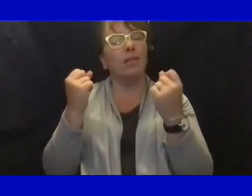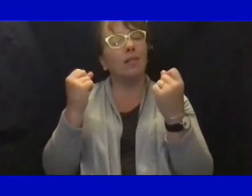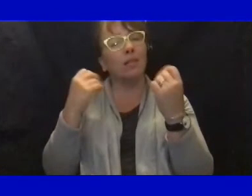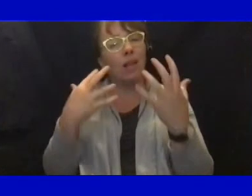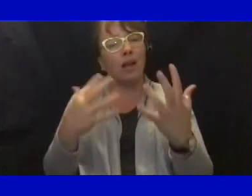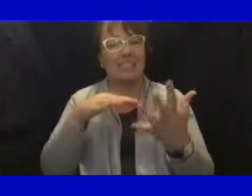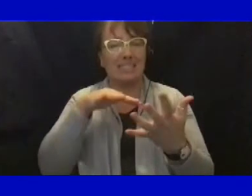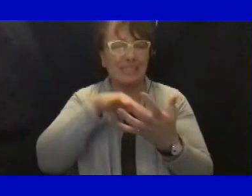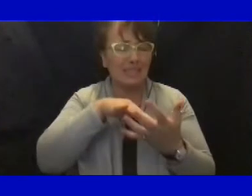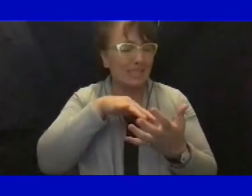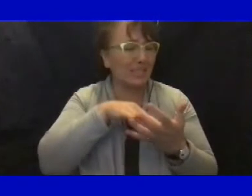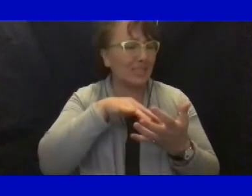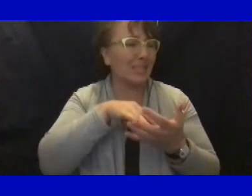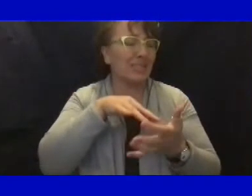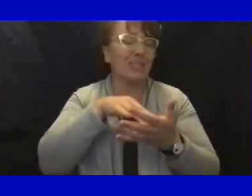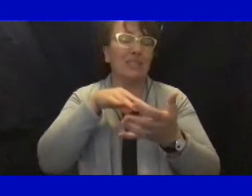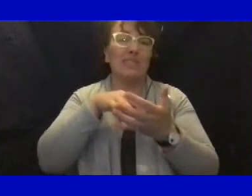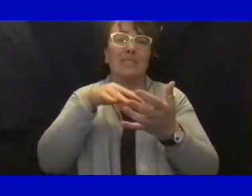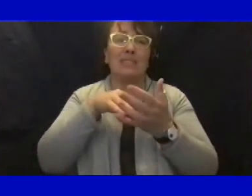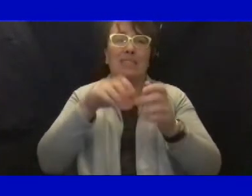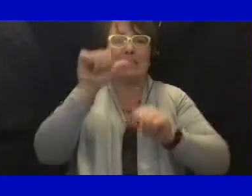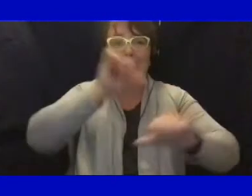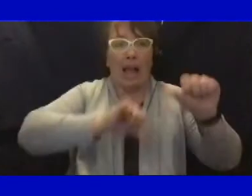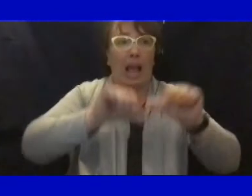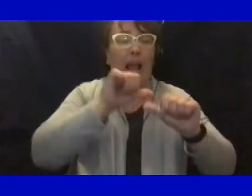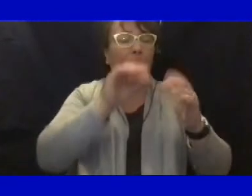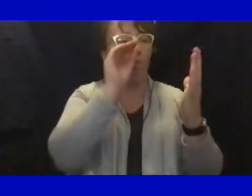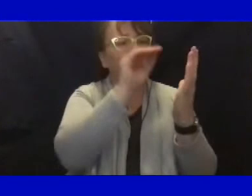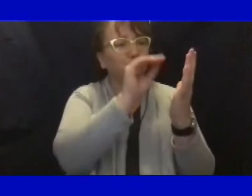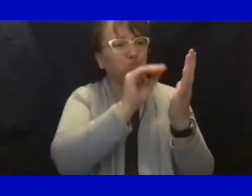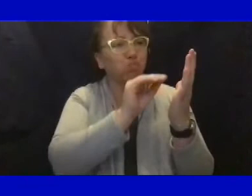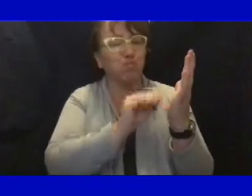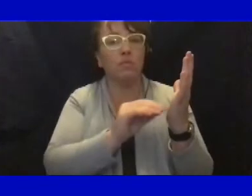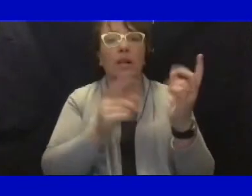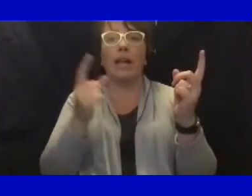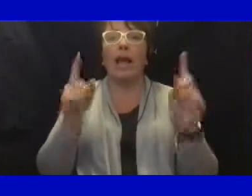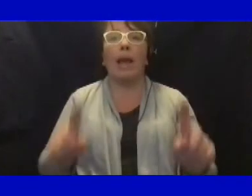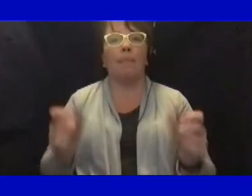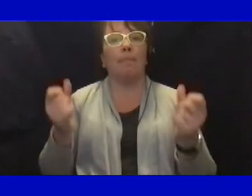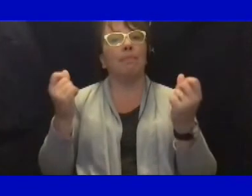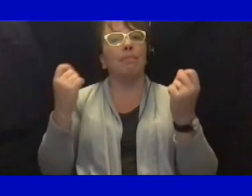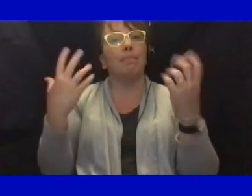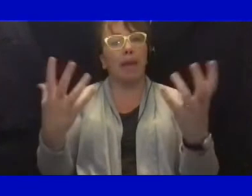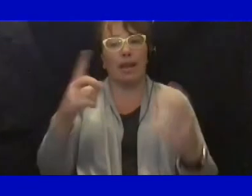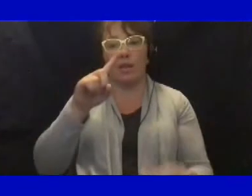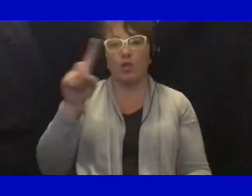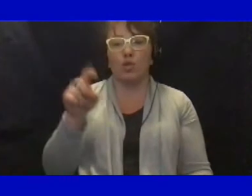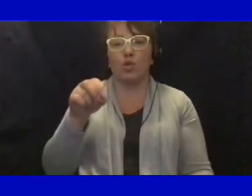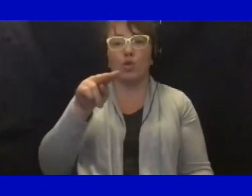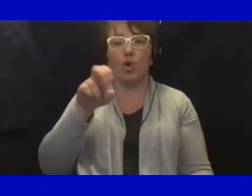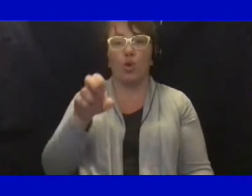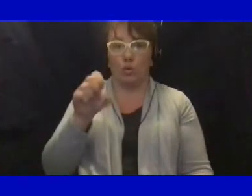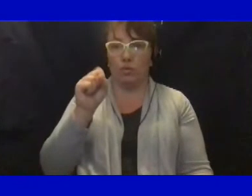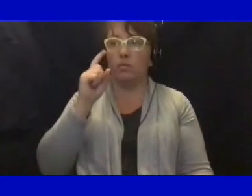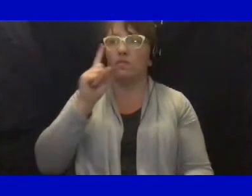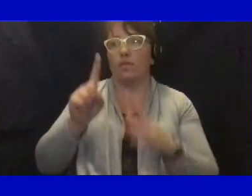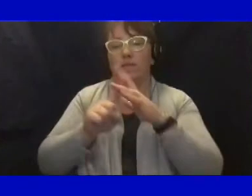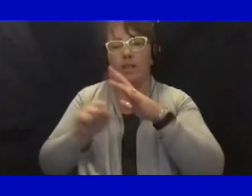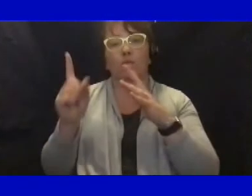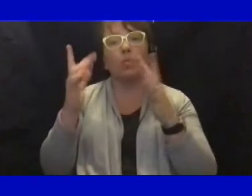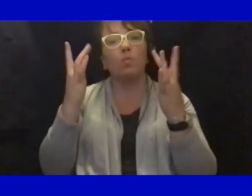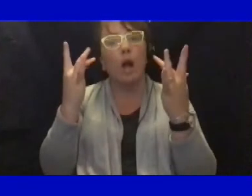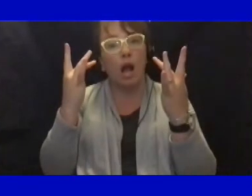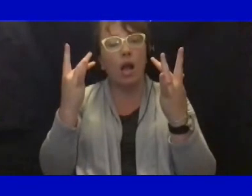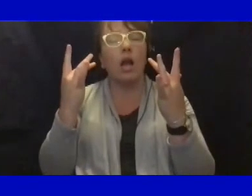zones. The other thing you'll notice is there's a lot of evacuation zones. And the reason for that is it gives us the flexibility to